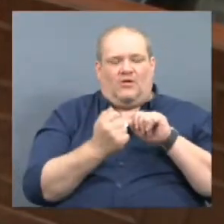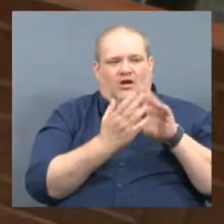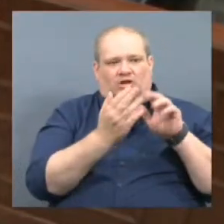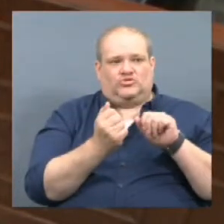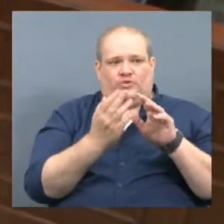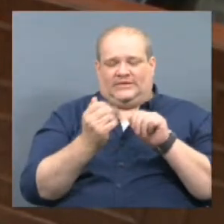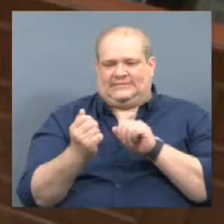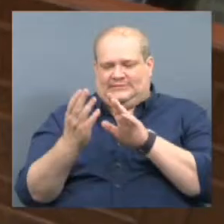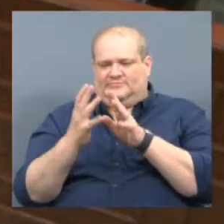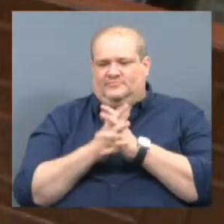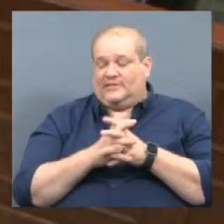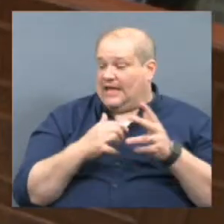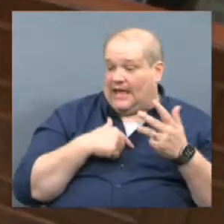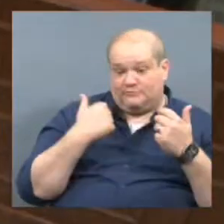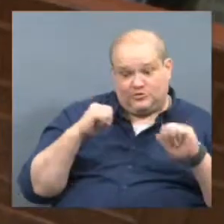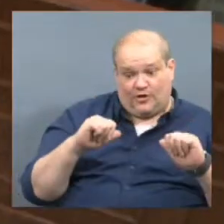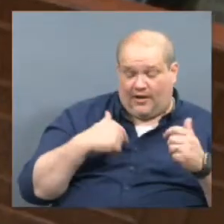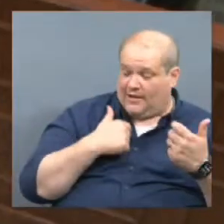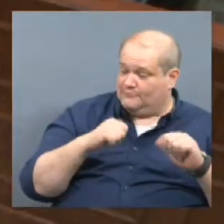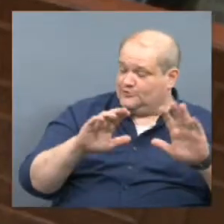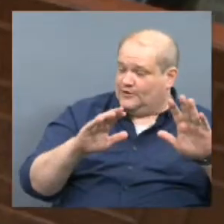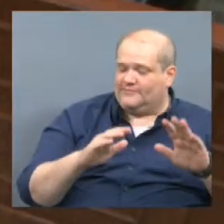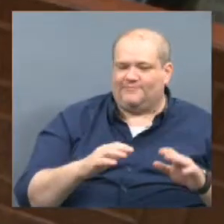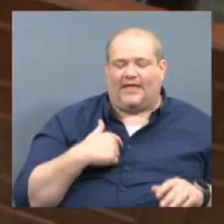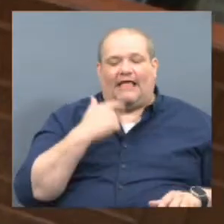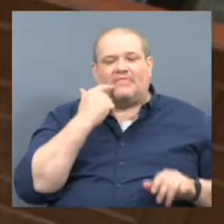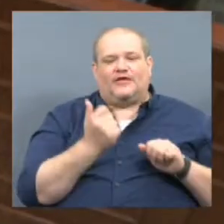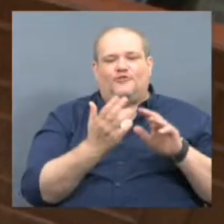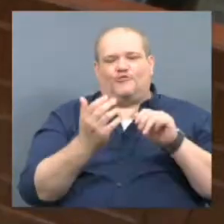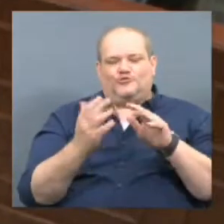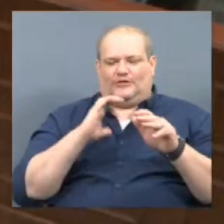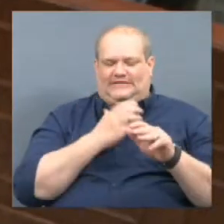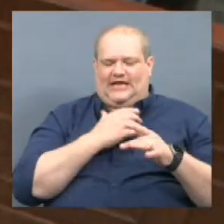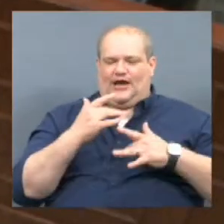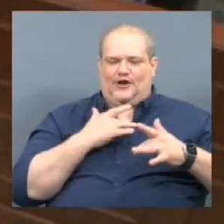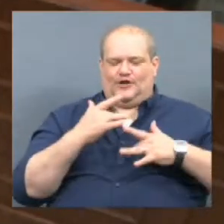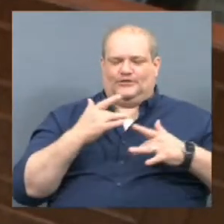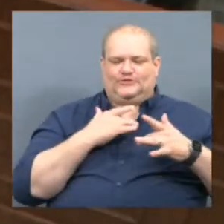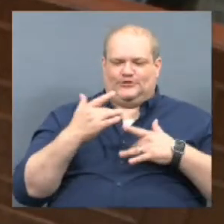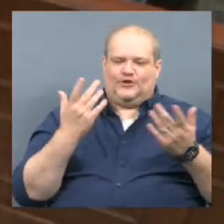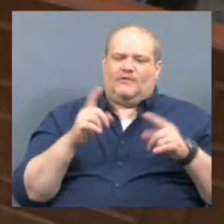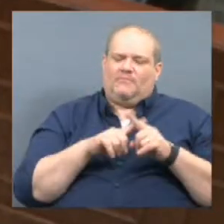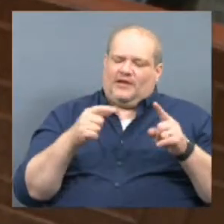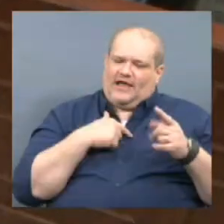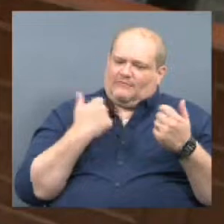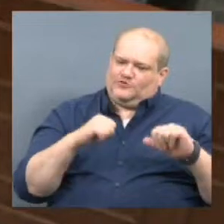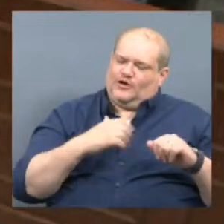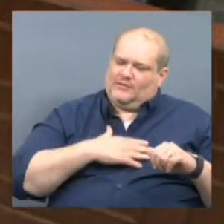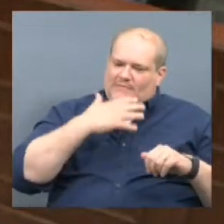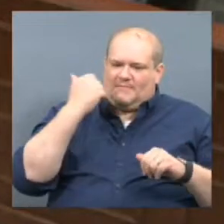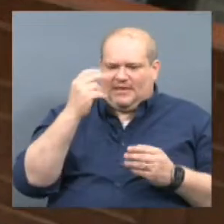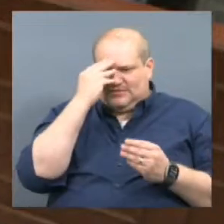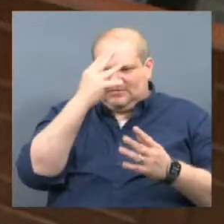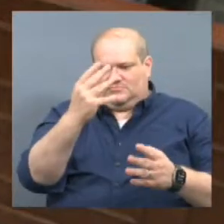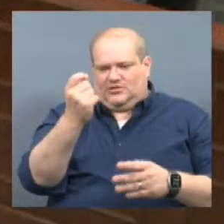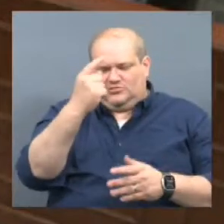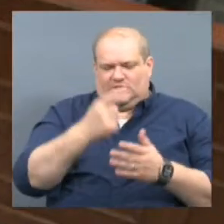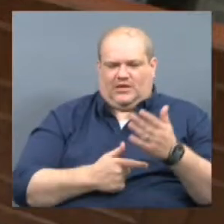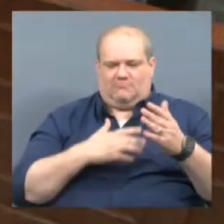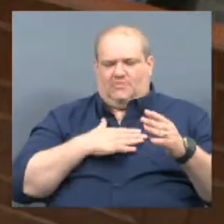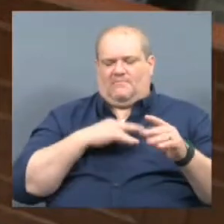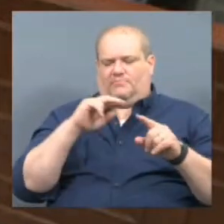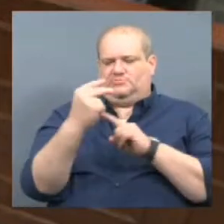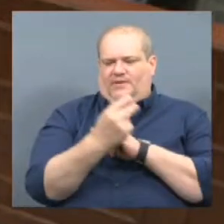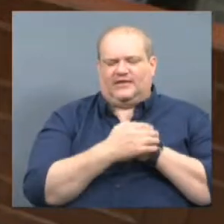addressing. I'm trying to. I think you're addressing her concerns. I'm not good at speaking, but I'm trying my best to let you understand where I stand.